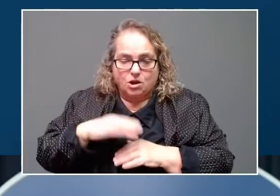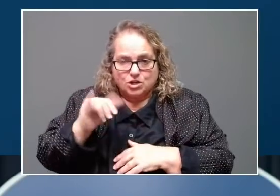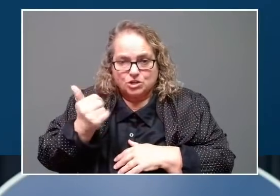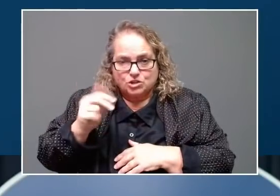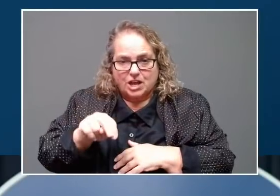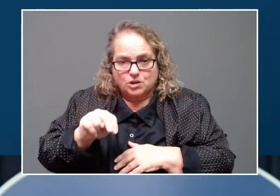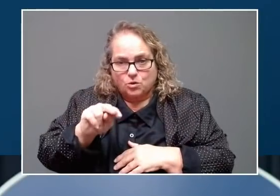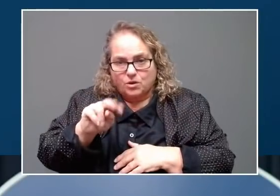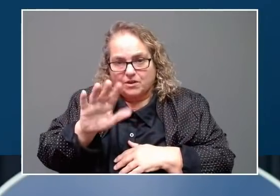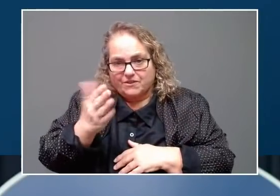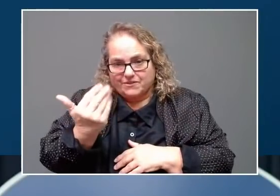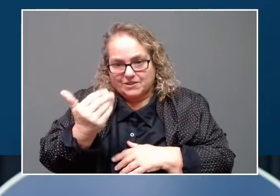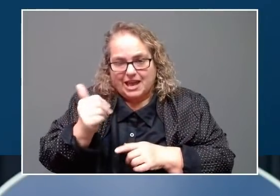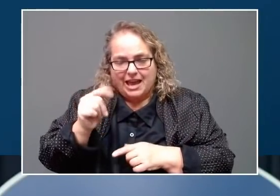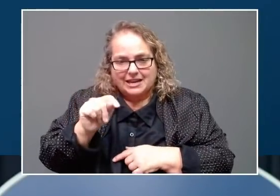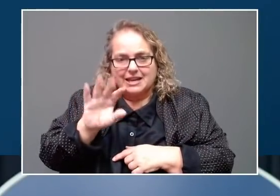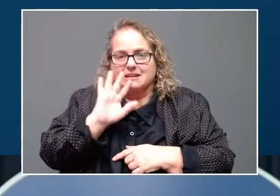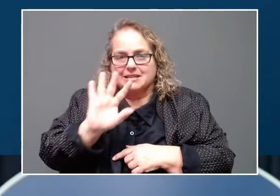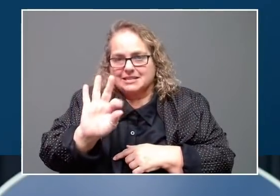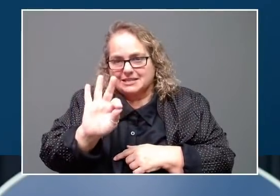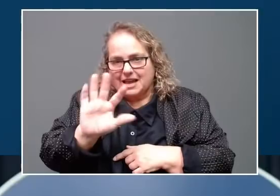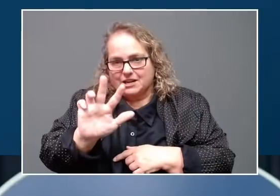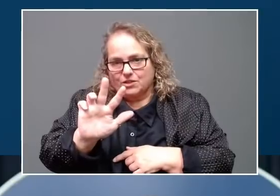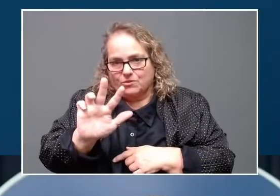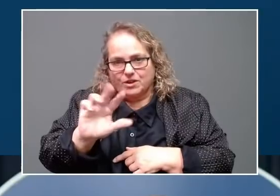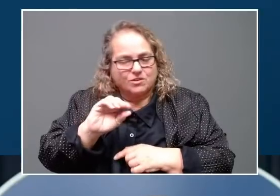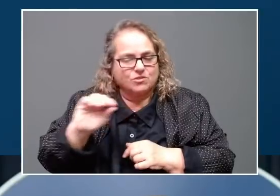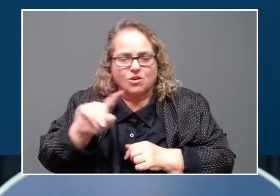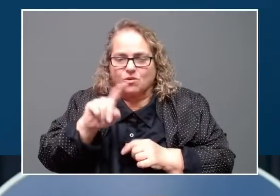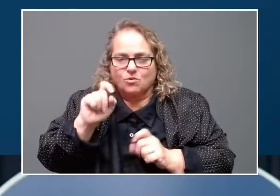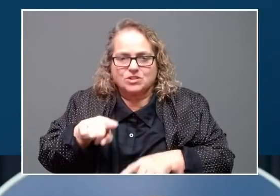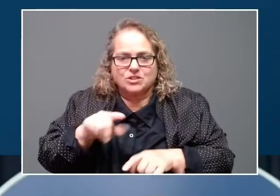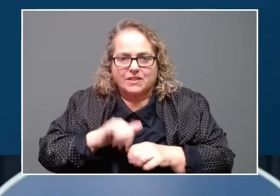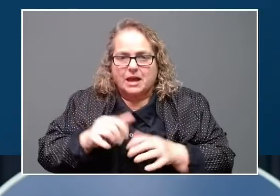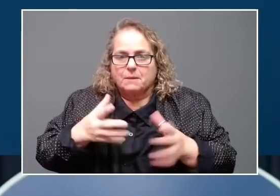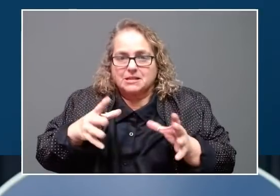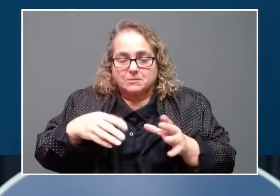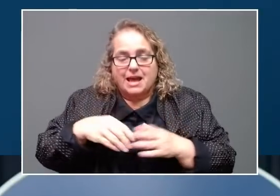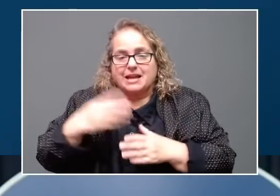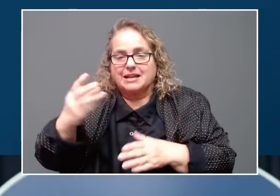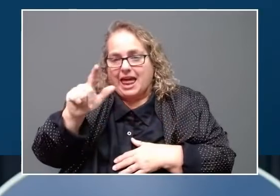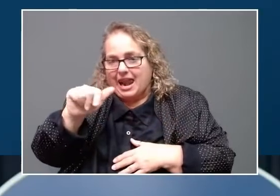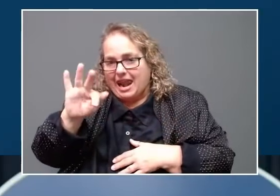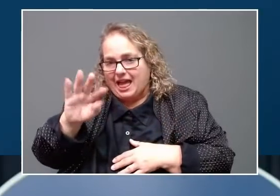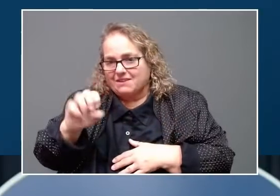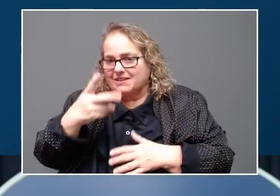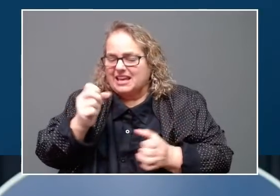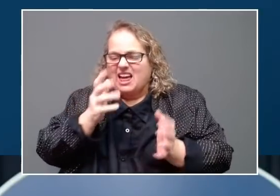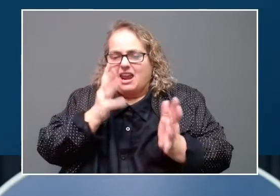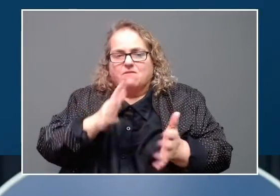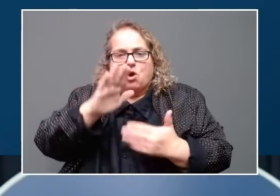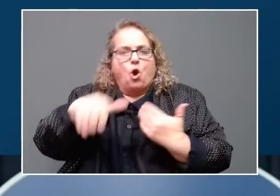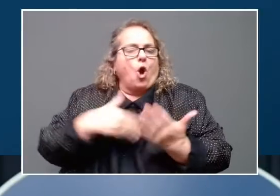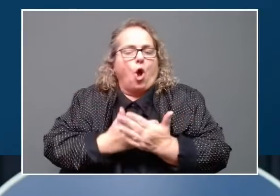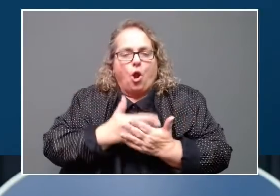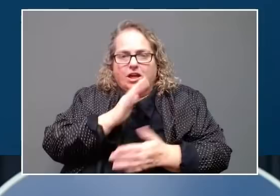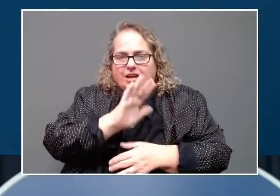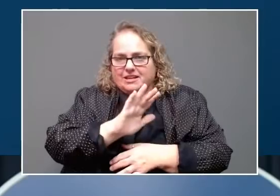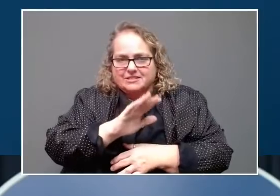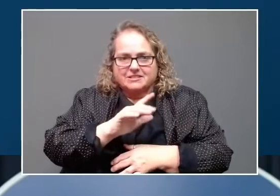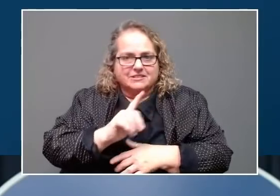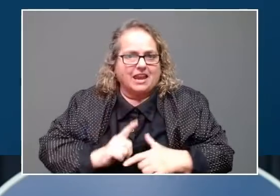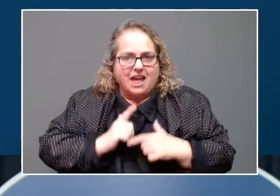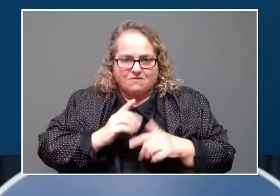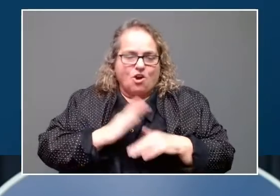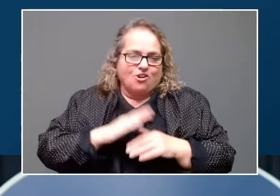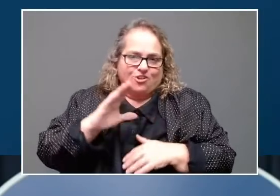at 93. There's no question, and in basketball and life, he left it all on the court. Coach Cal called him an icon in our